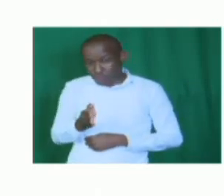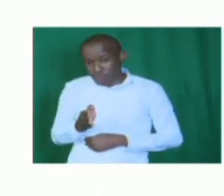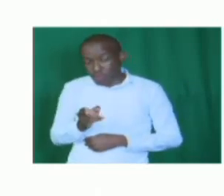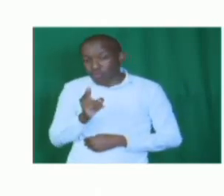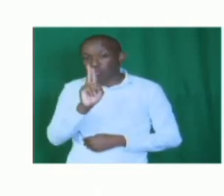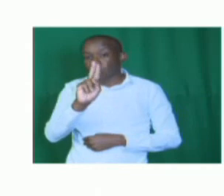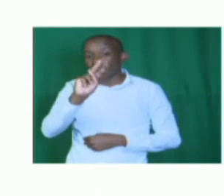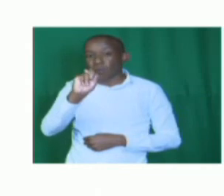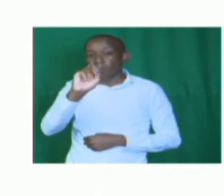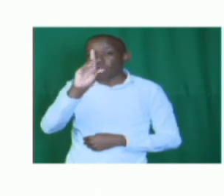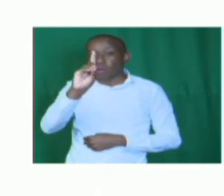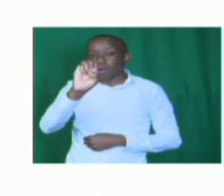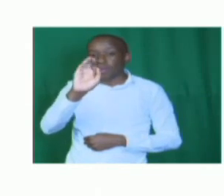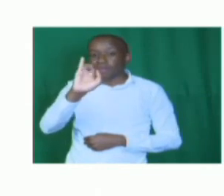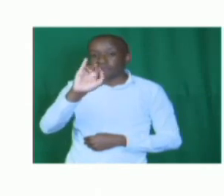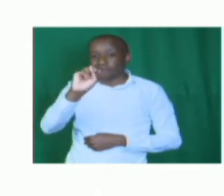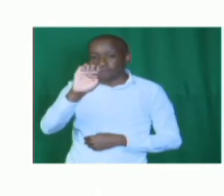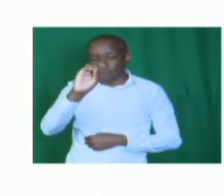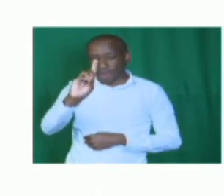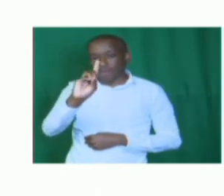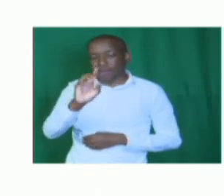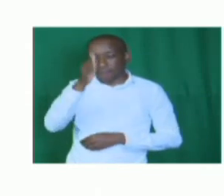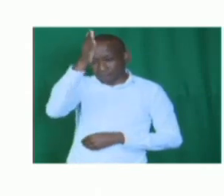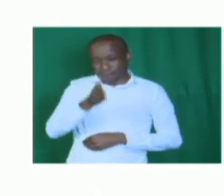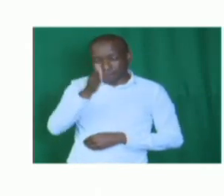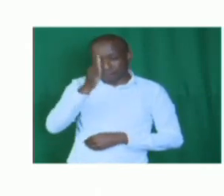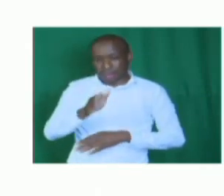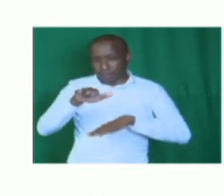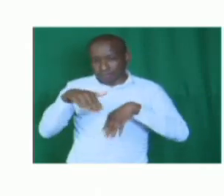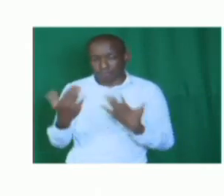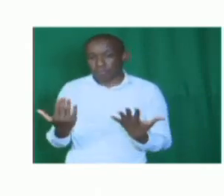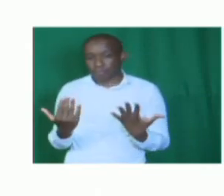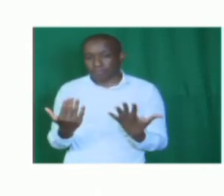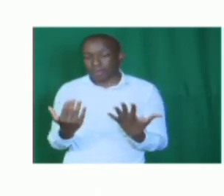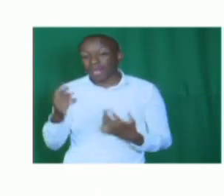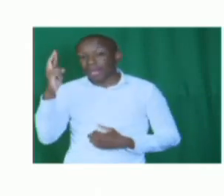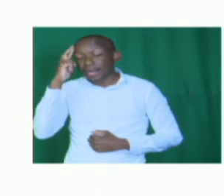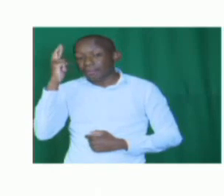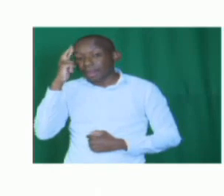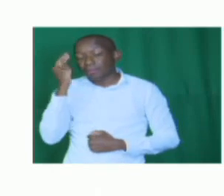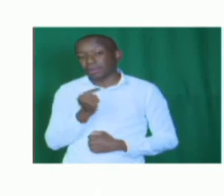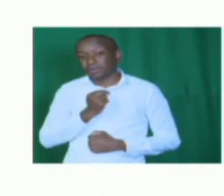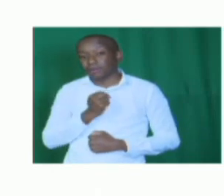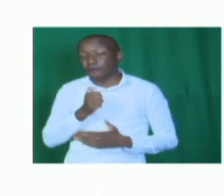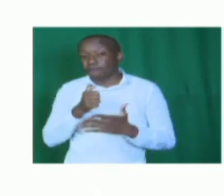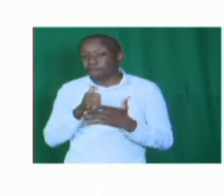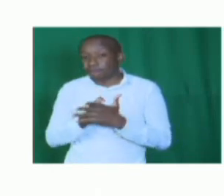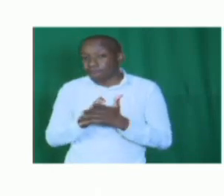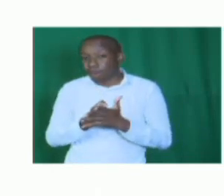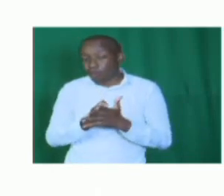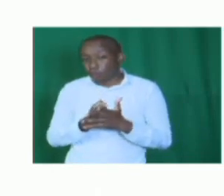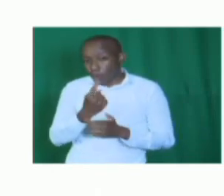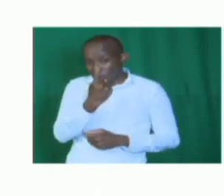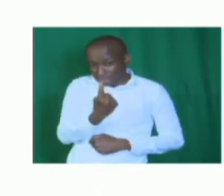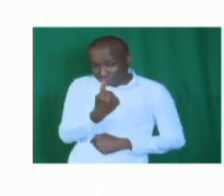is undefined if it is vertical like that. Remember, in order for it to be defined,